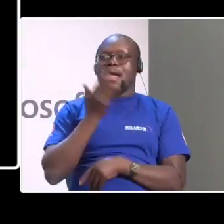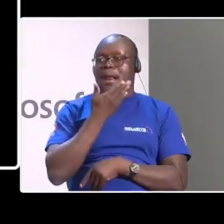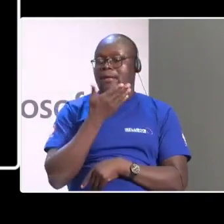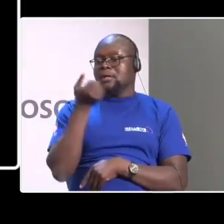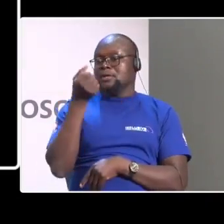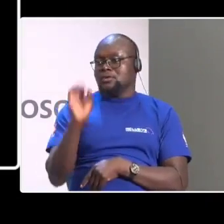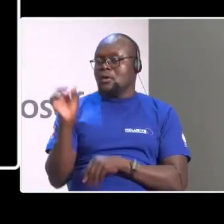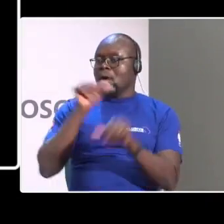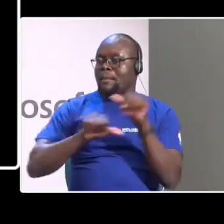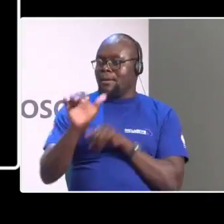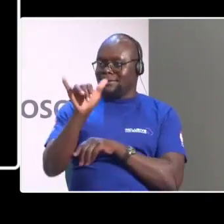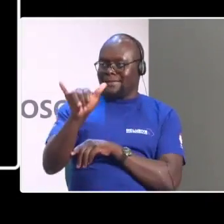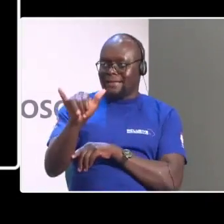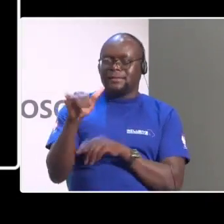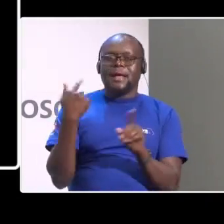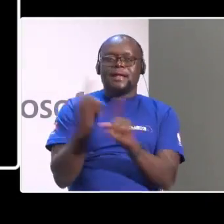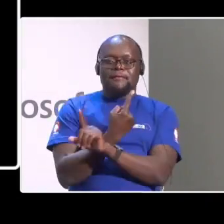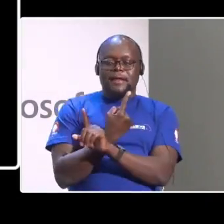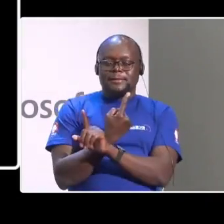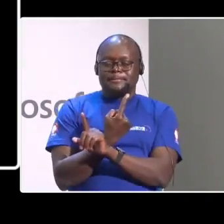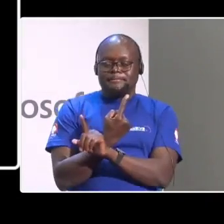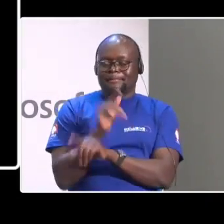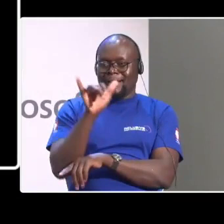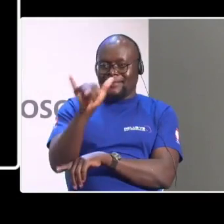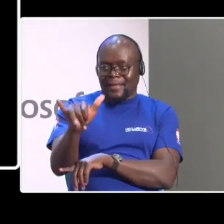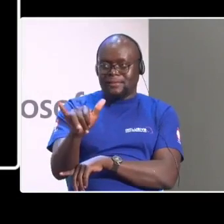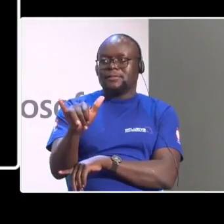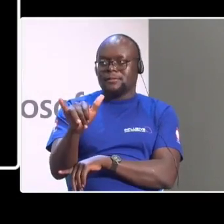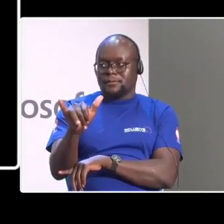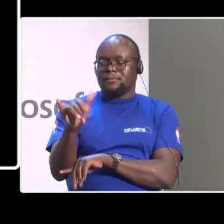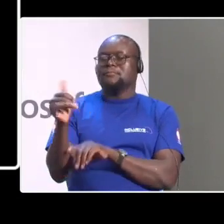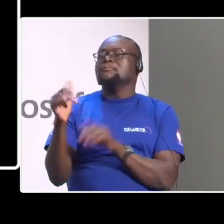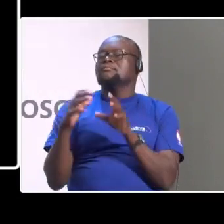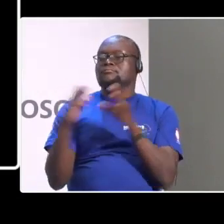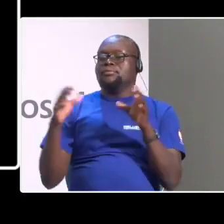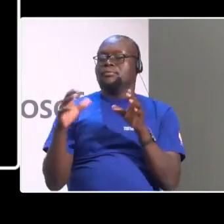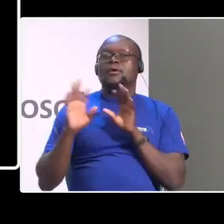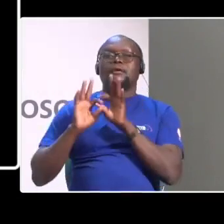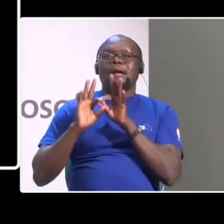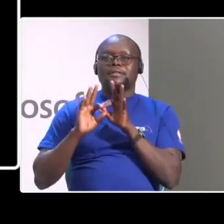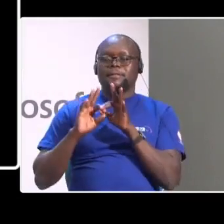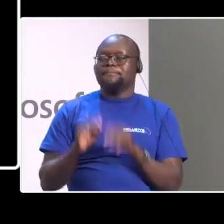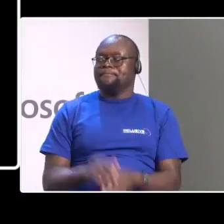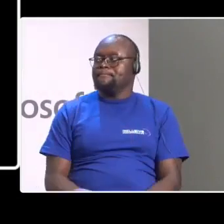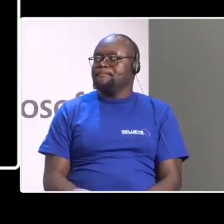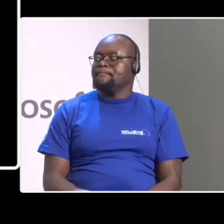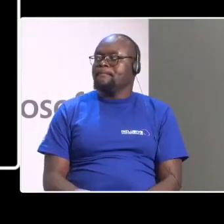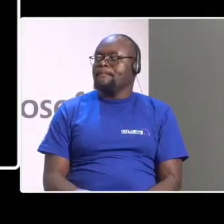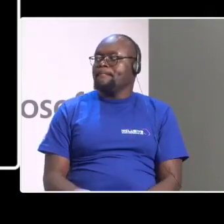it's about that difference, that kind of expansion of culture. Next slide.